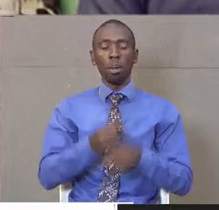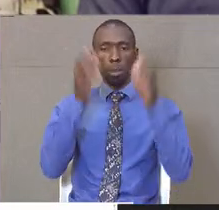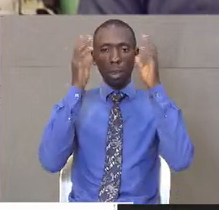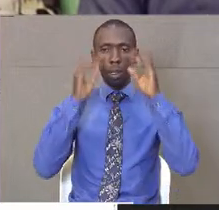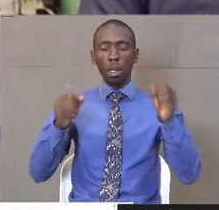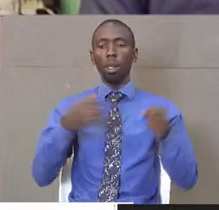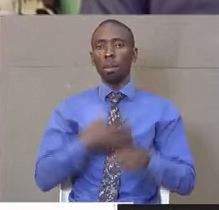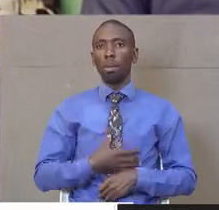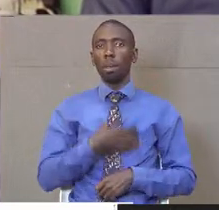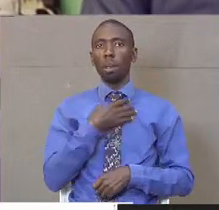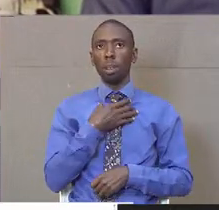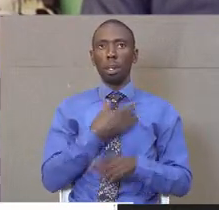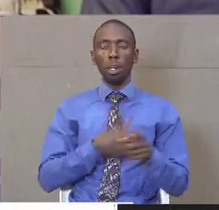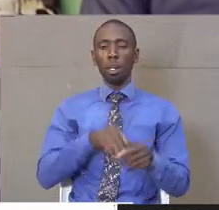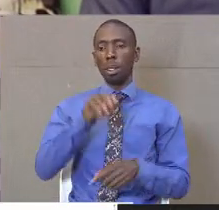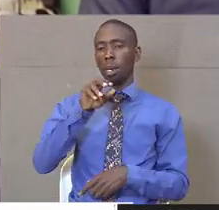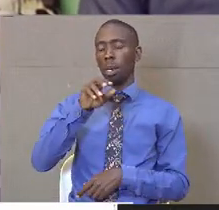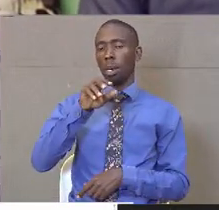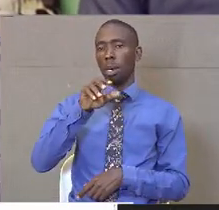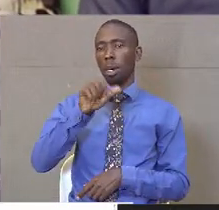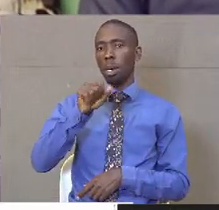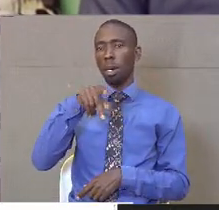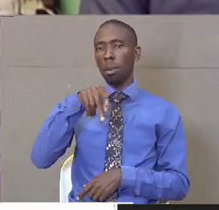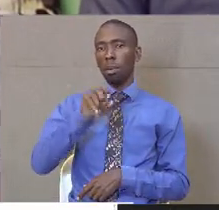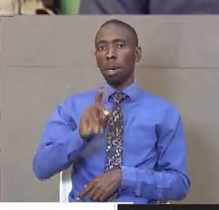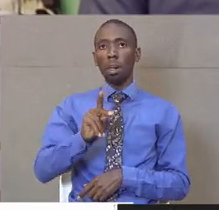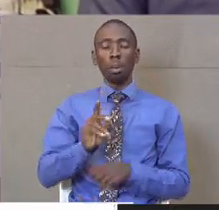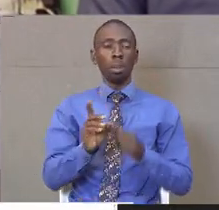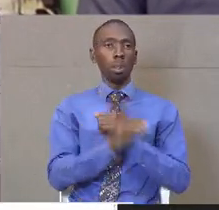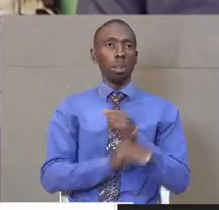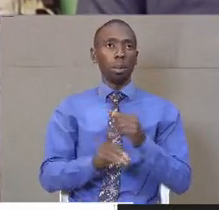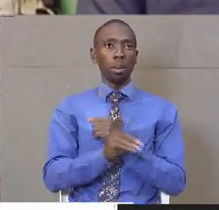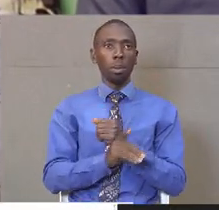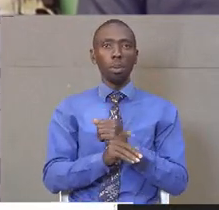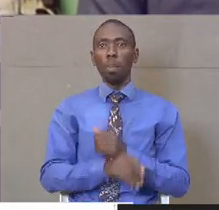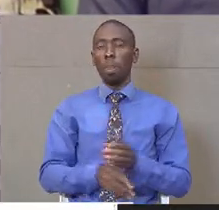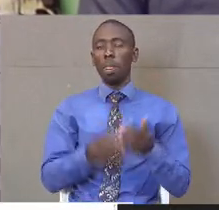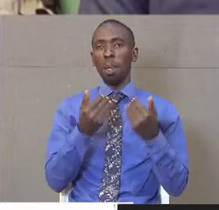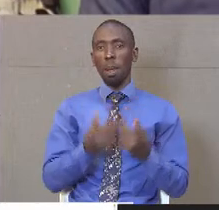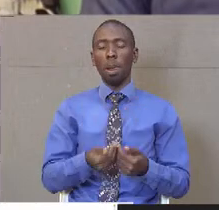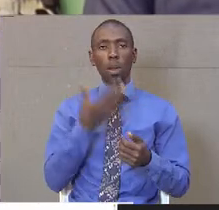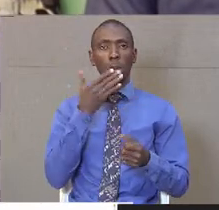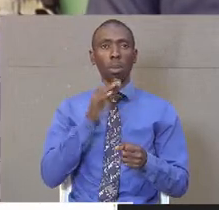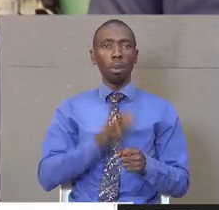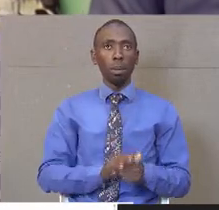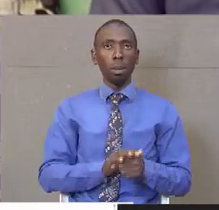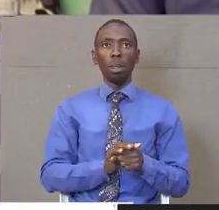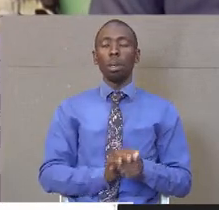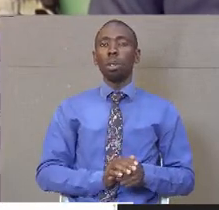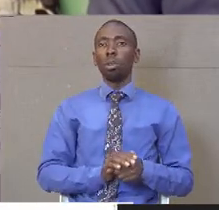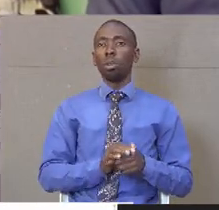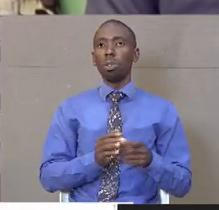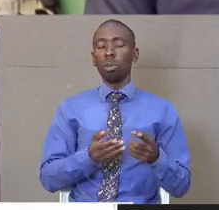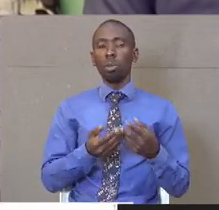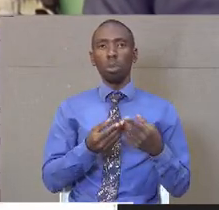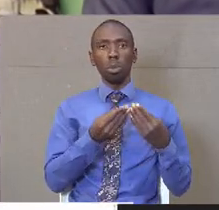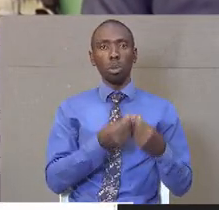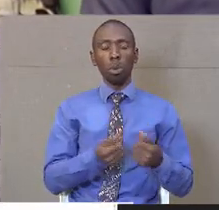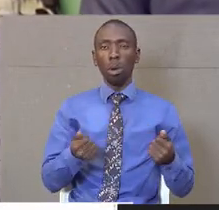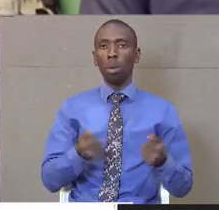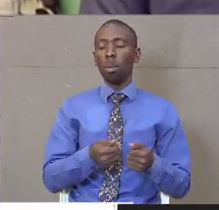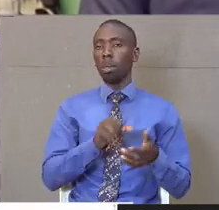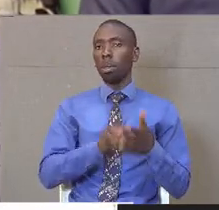visited Murulinga in Napak district, he made a commitment to Bishop Damiano of Moroto Catholic